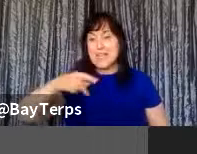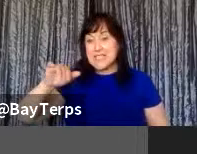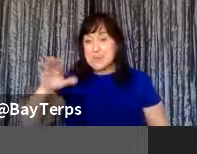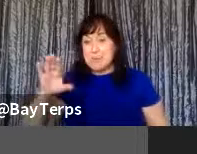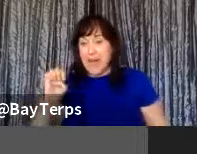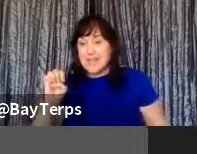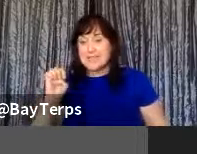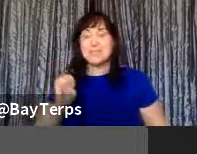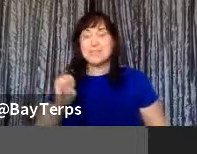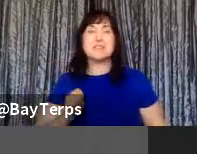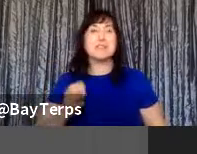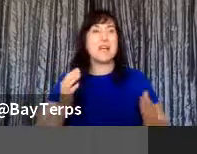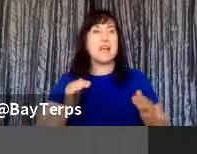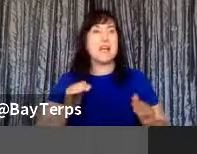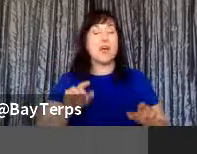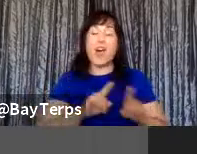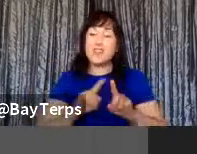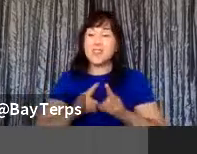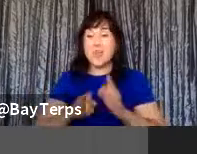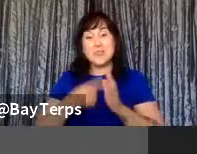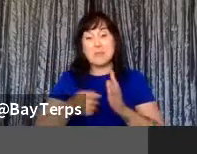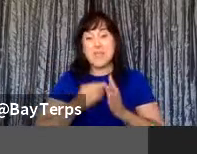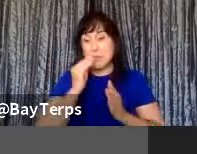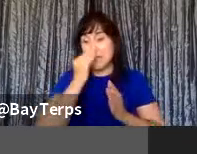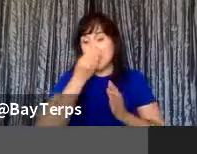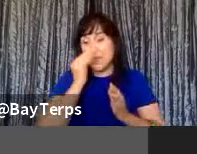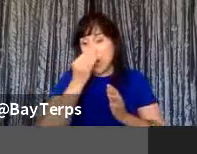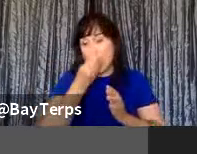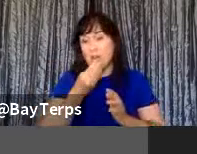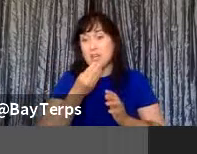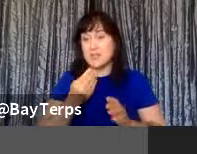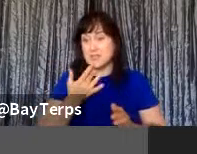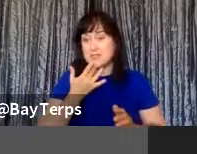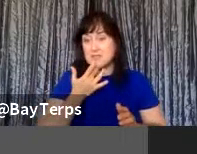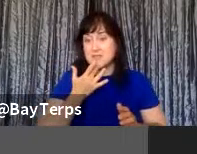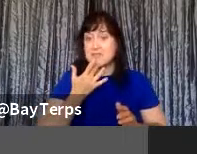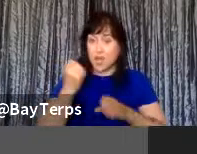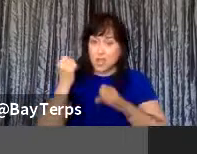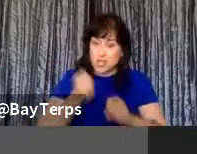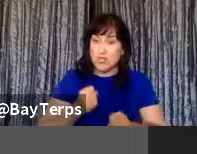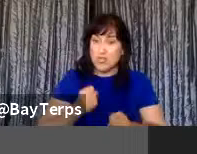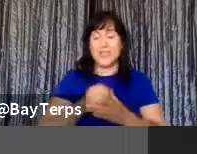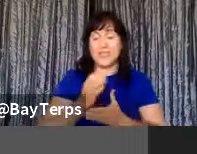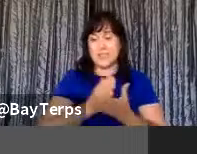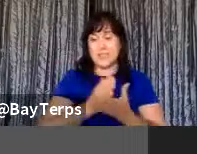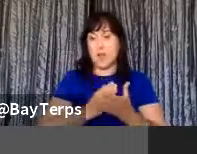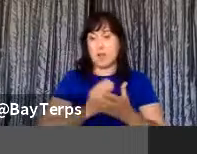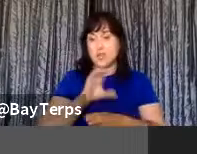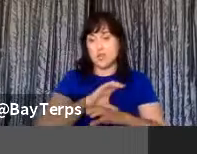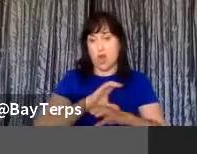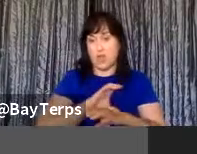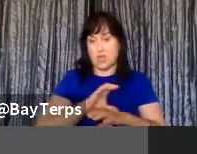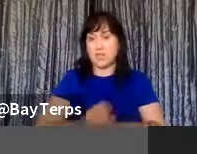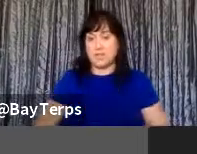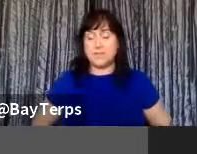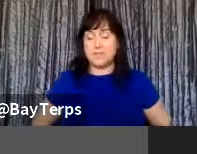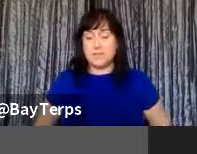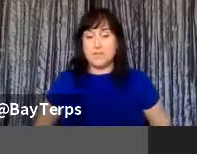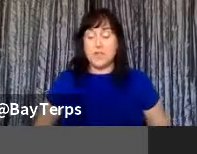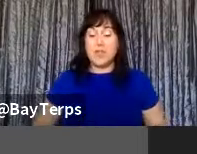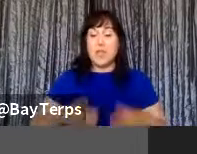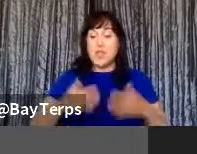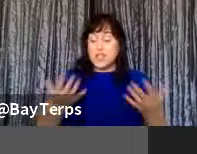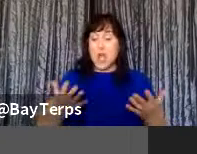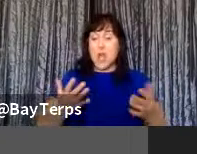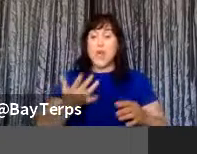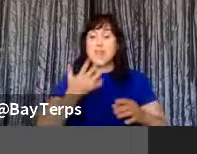even like floral notes are really prominent in some chocolates. And because of that, the flavor wheels